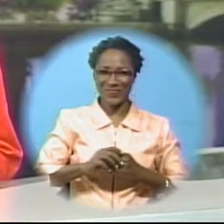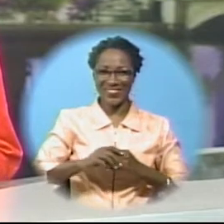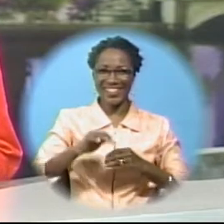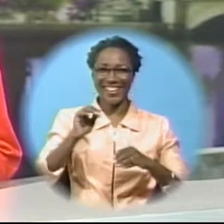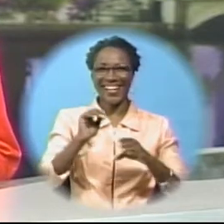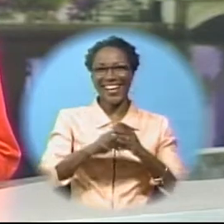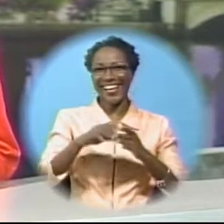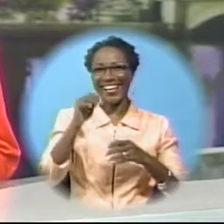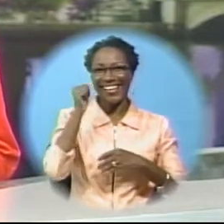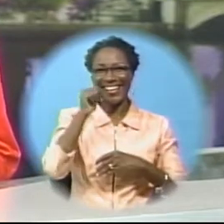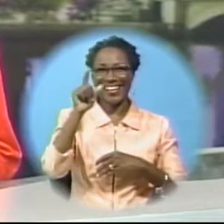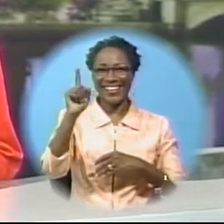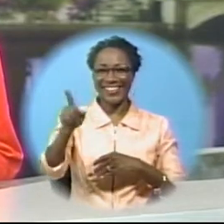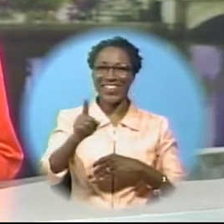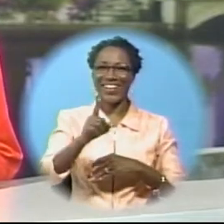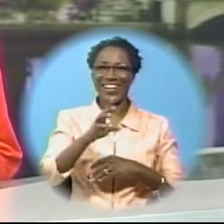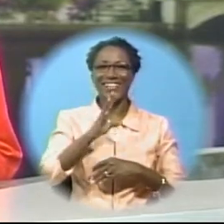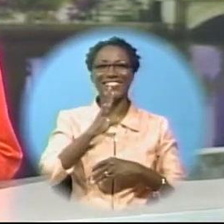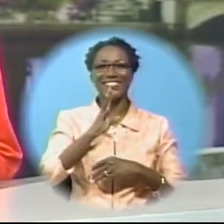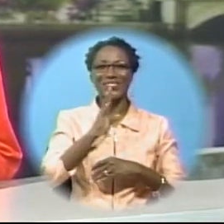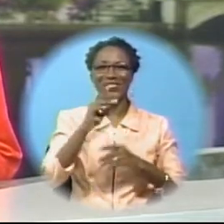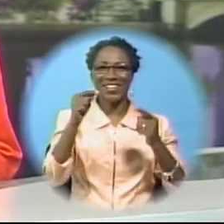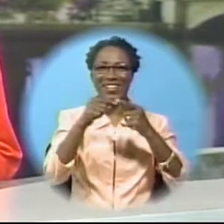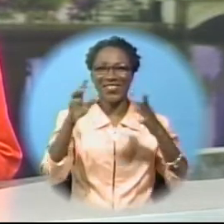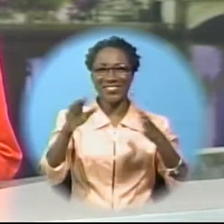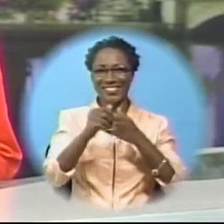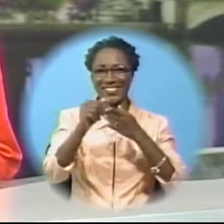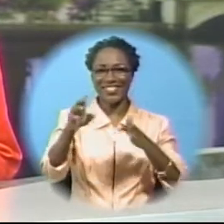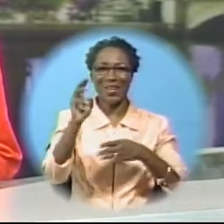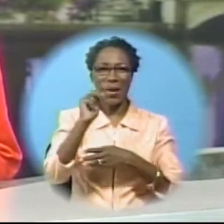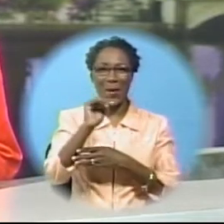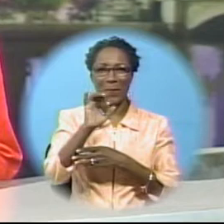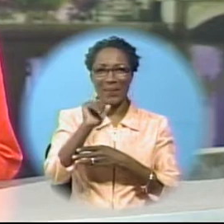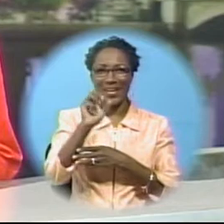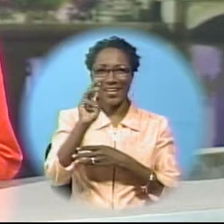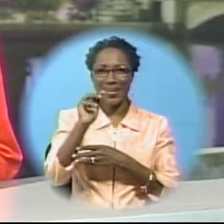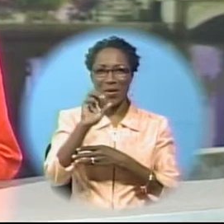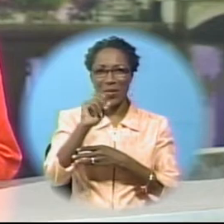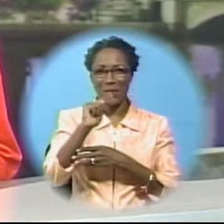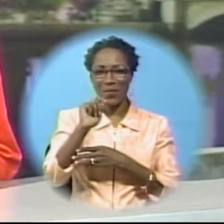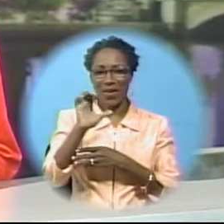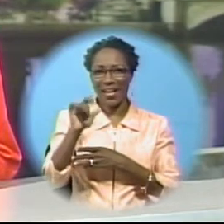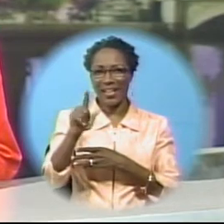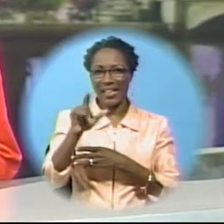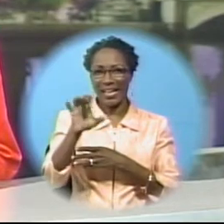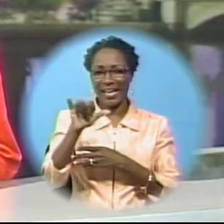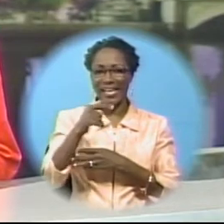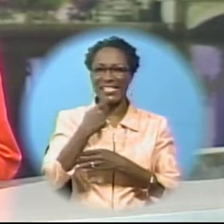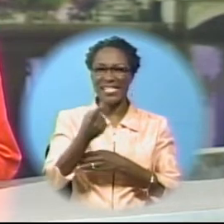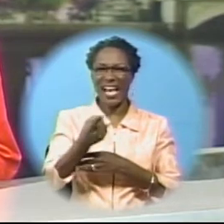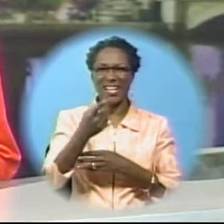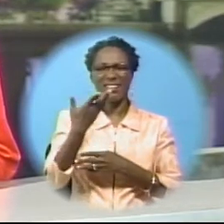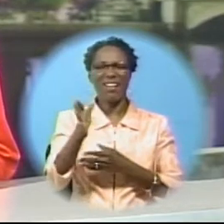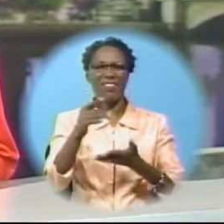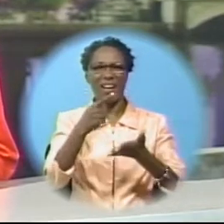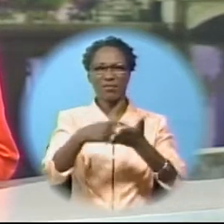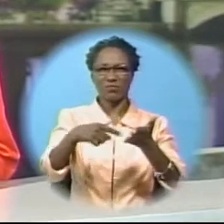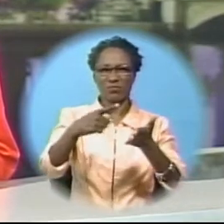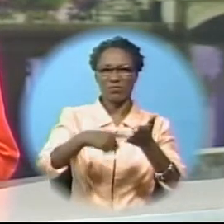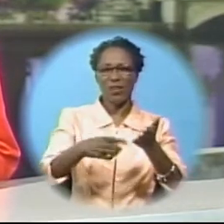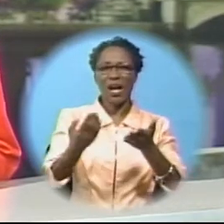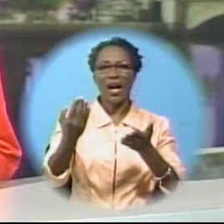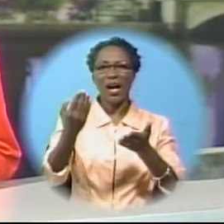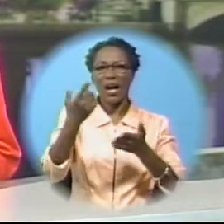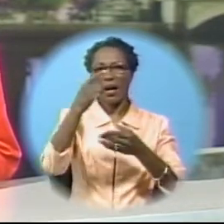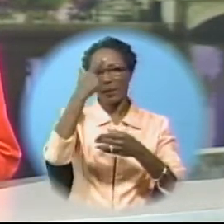In her contribution, opposition leader Mia Motley was critical of the length of time it is taking for roads in the Friendship Terrace area to be